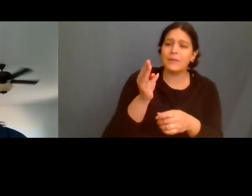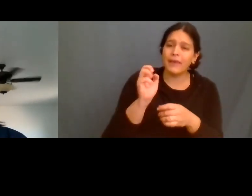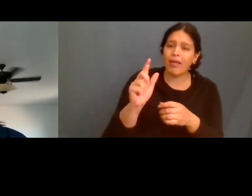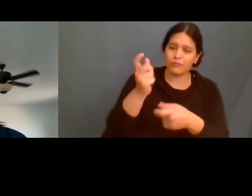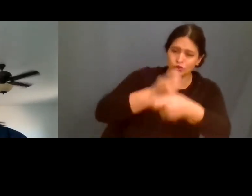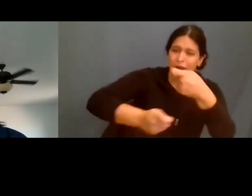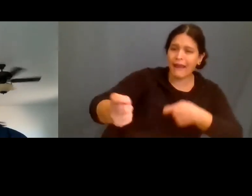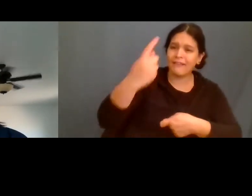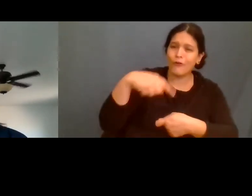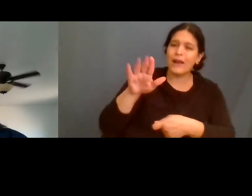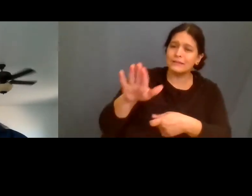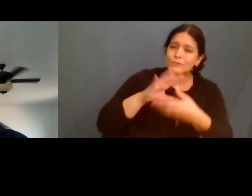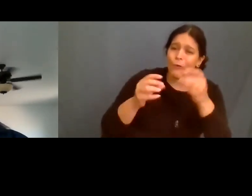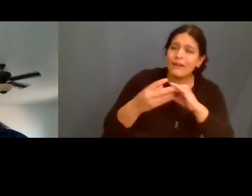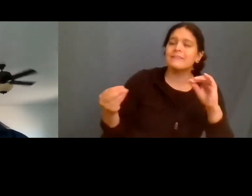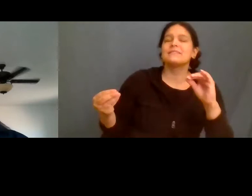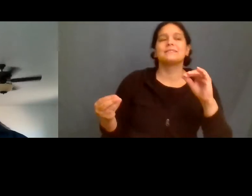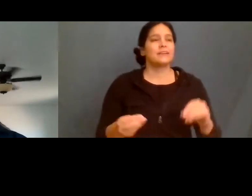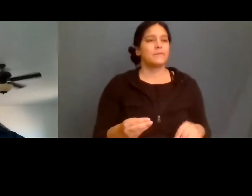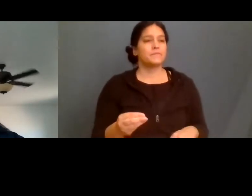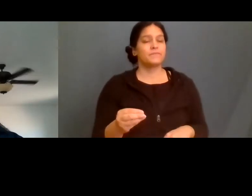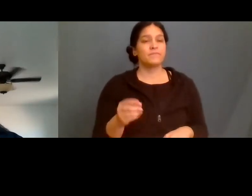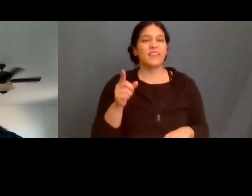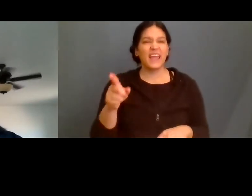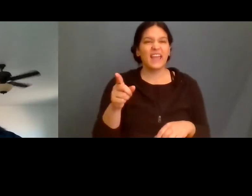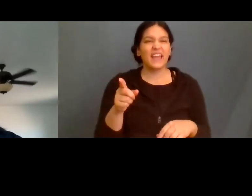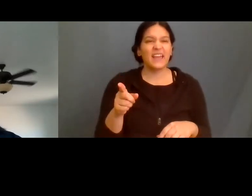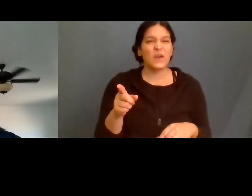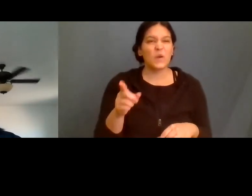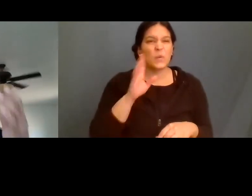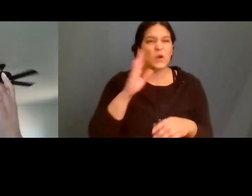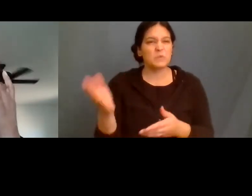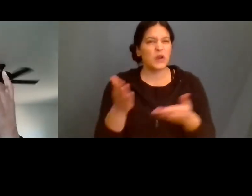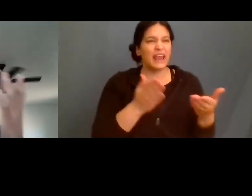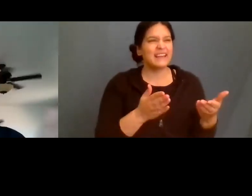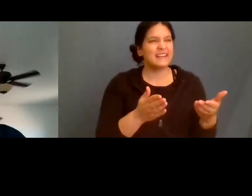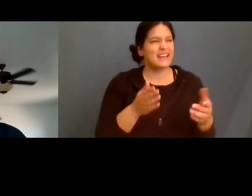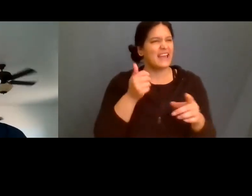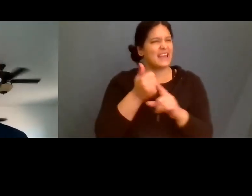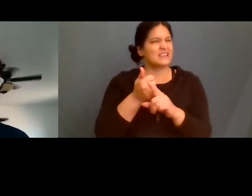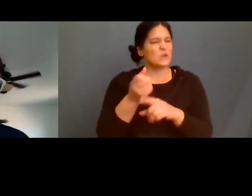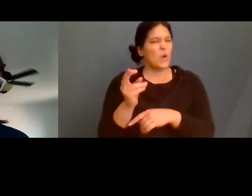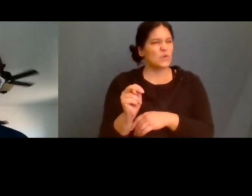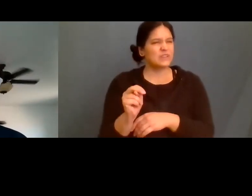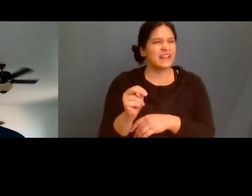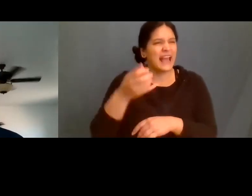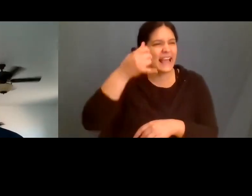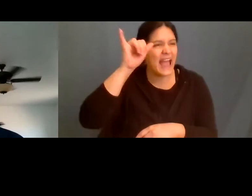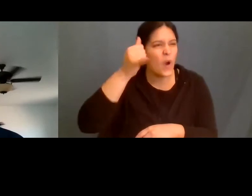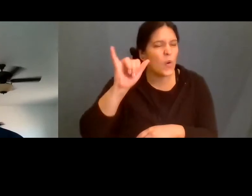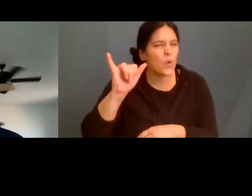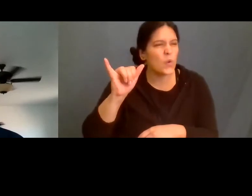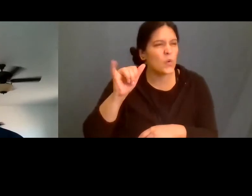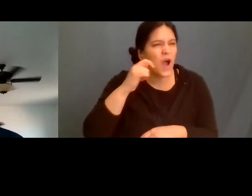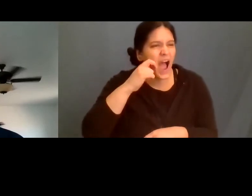making cow whip, and he would bring his own cowhide. I don't know if any of his family to this day.